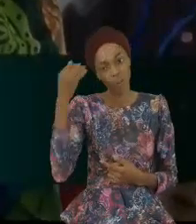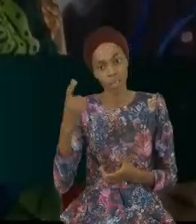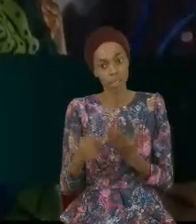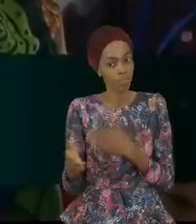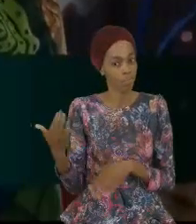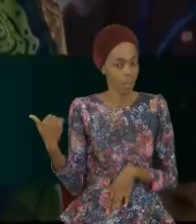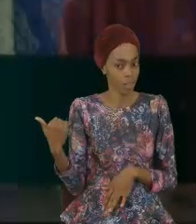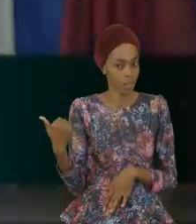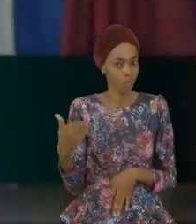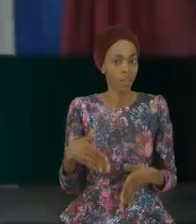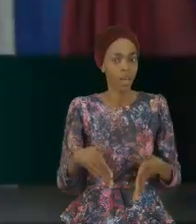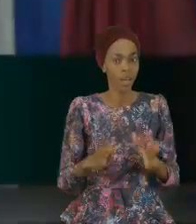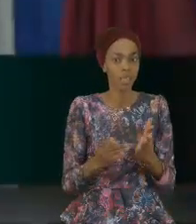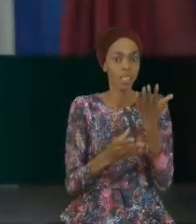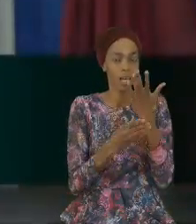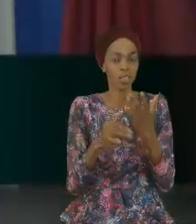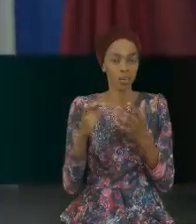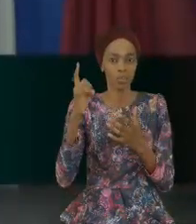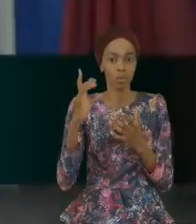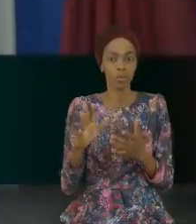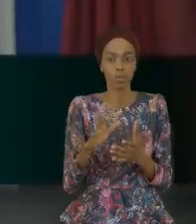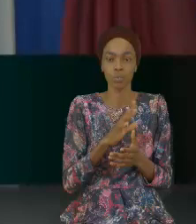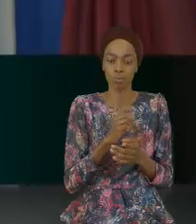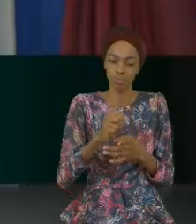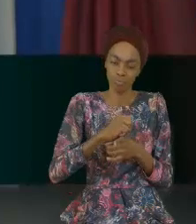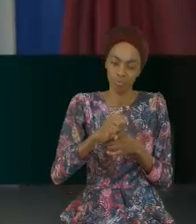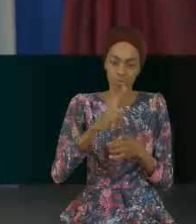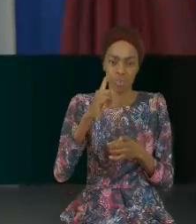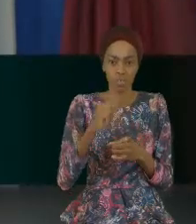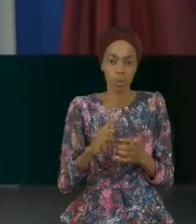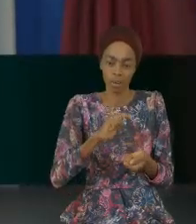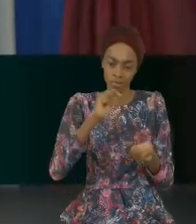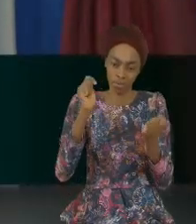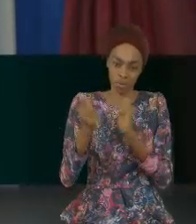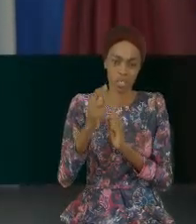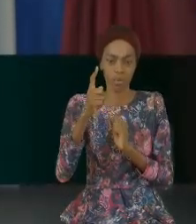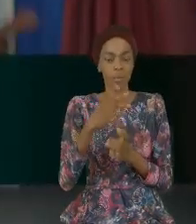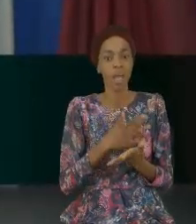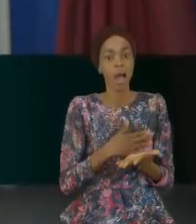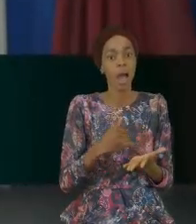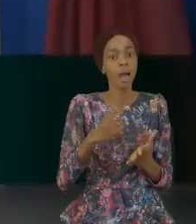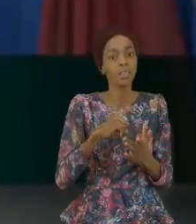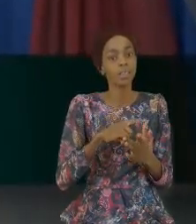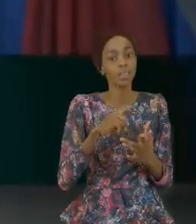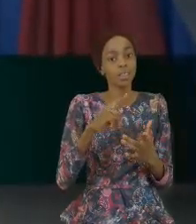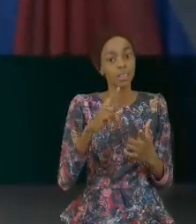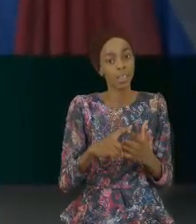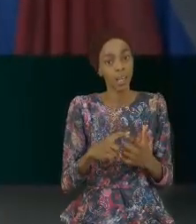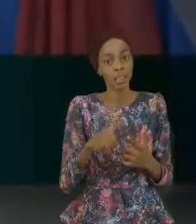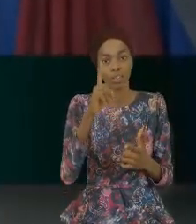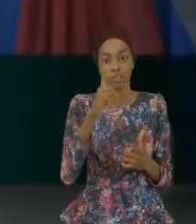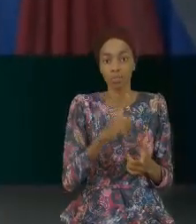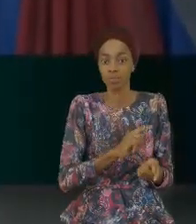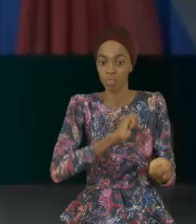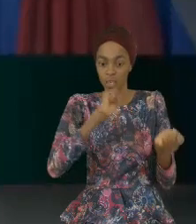past. Let the hand of the Lord form you, train you, transform you, and then transform you to a